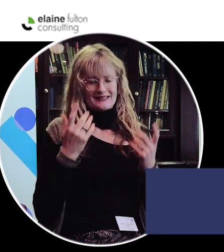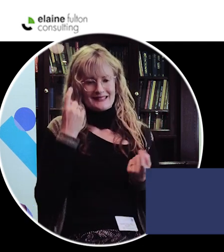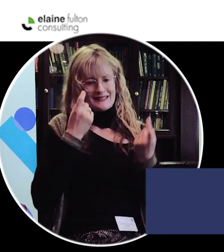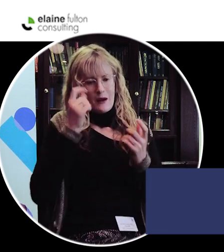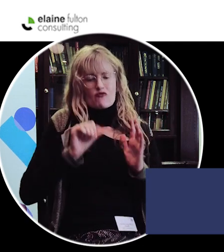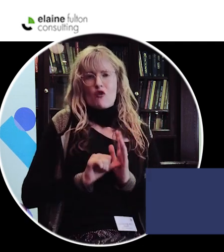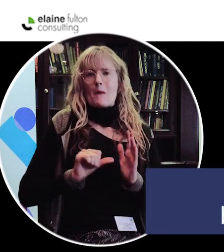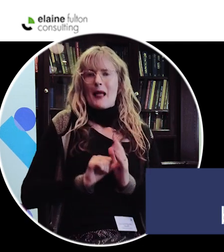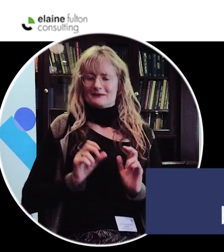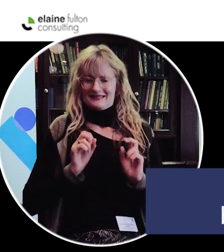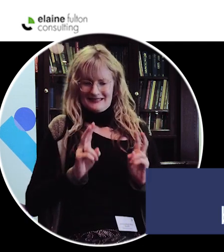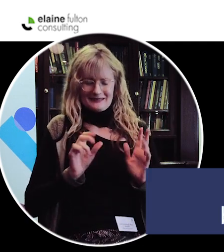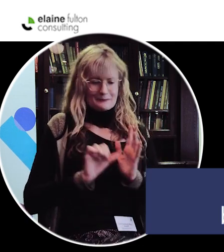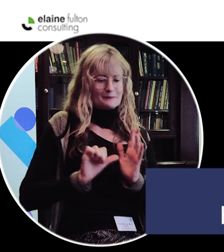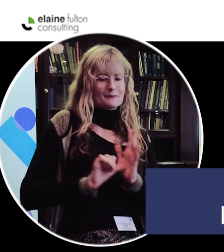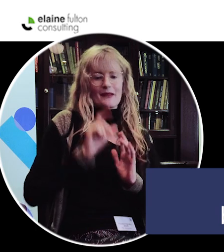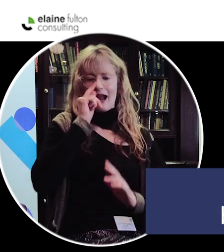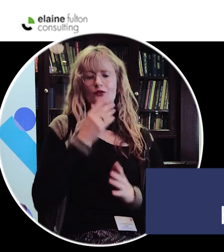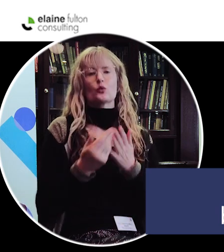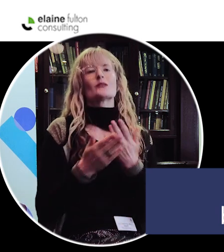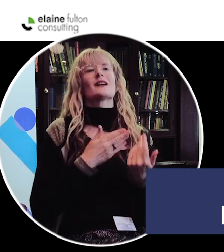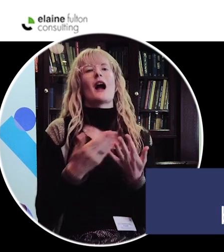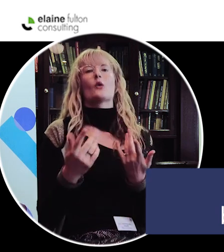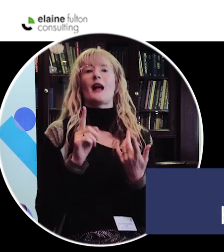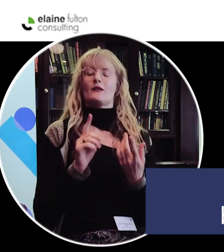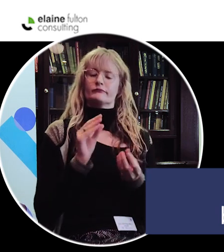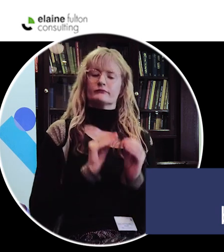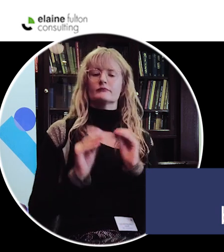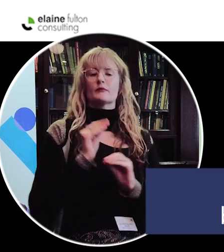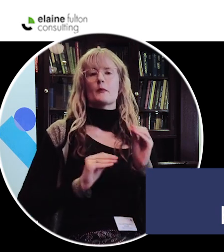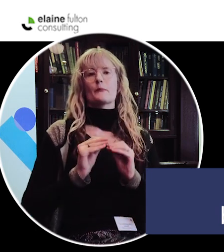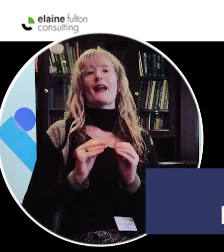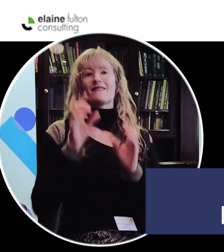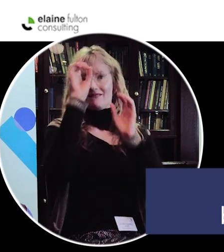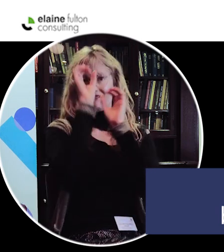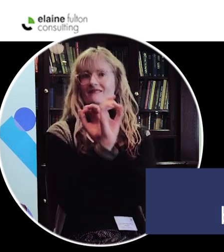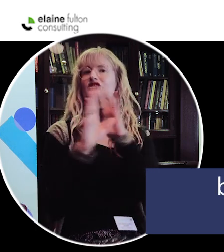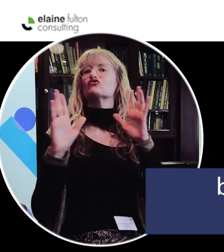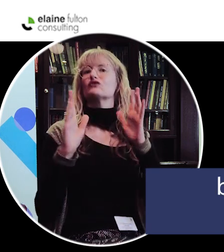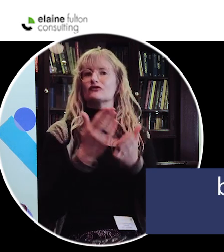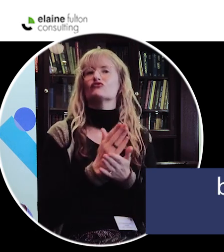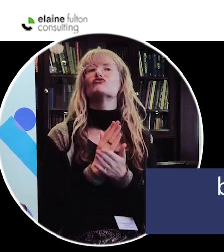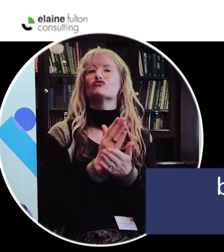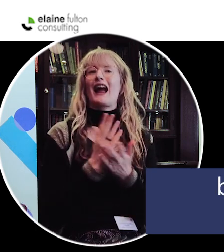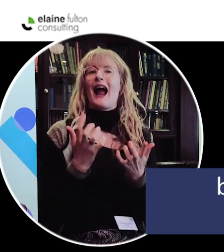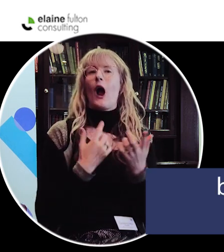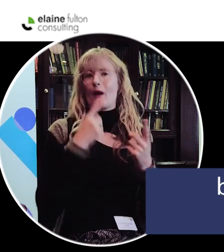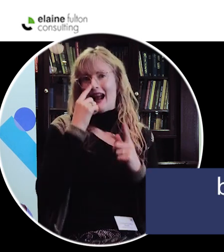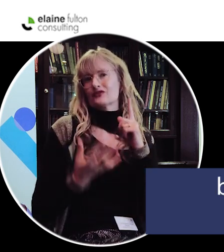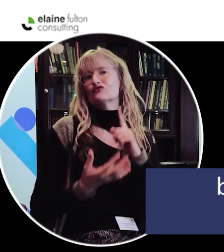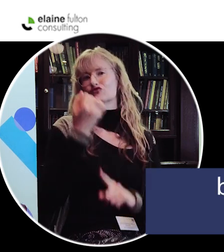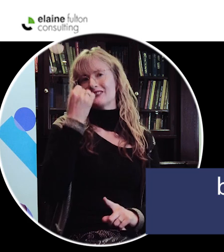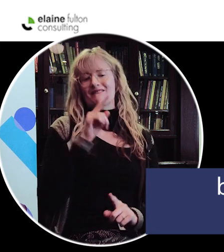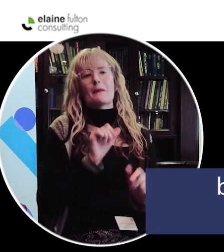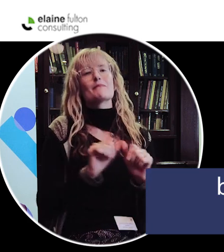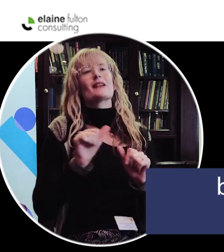problem. And to deliver our shared vision of better and improved outcomes for all children, babies, young people,